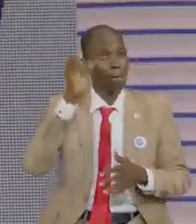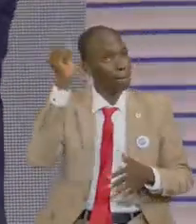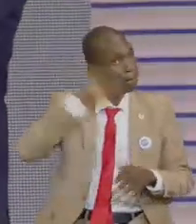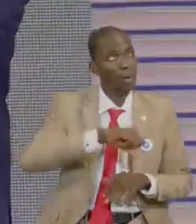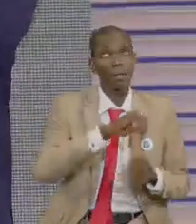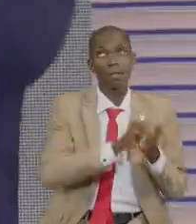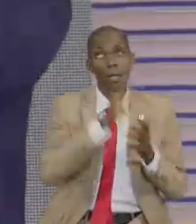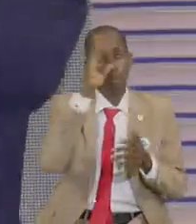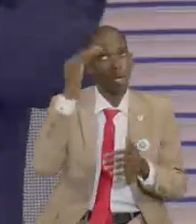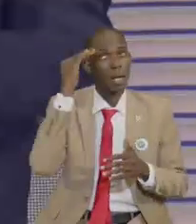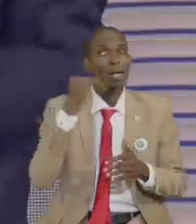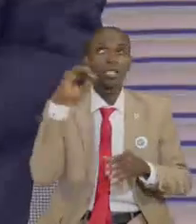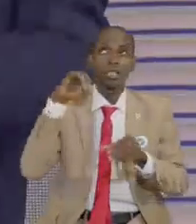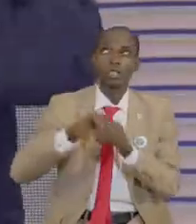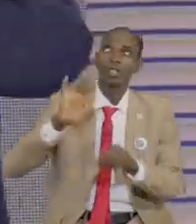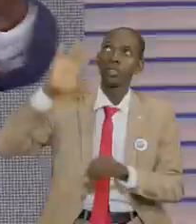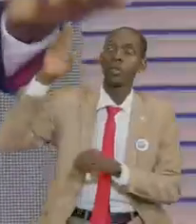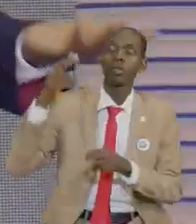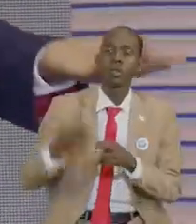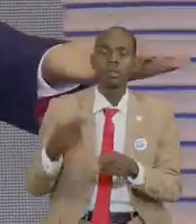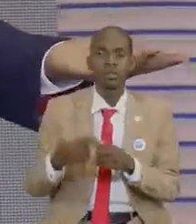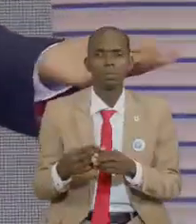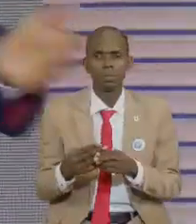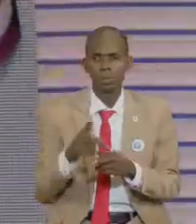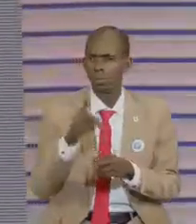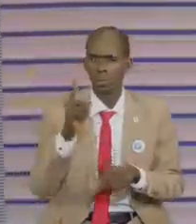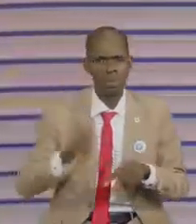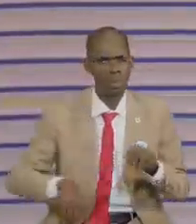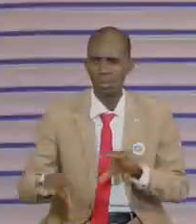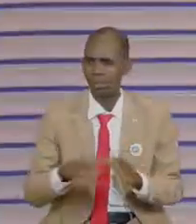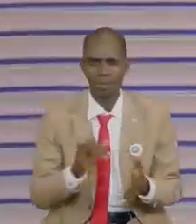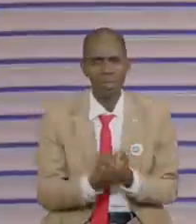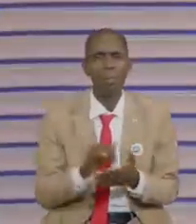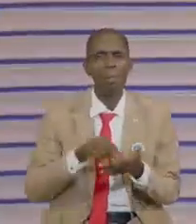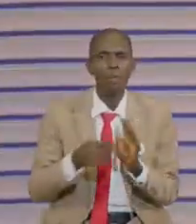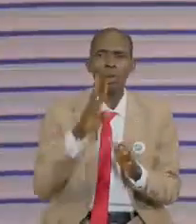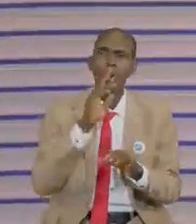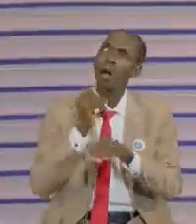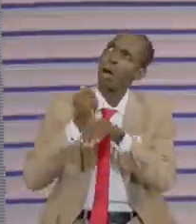in the name of the Lord Jesus. You can't do that. That's blasphemy.